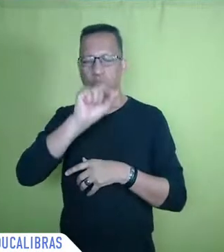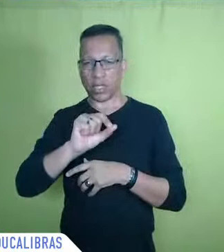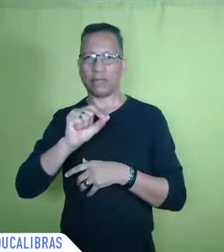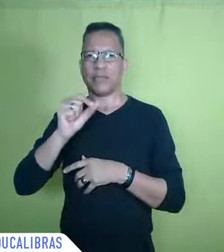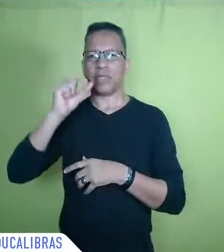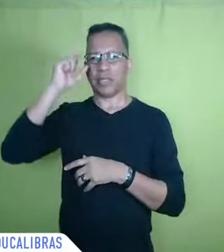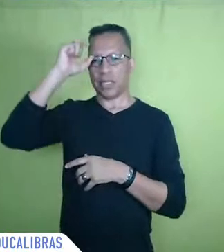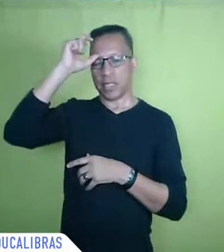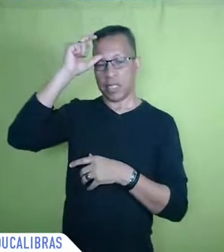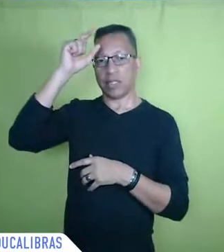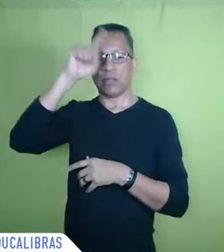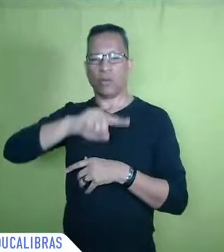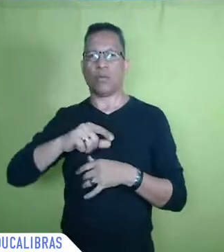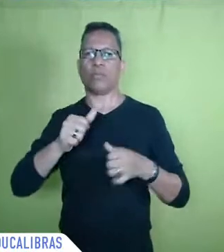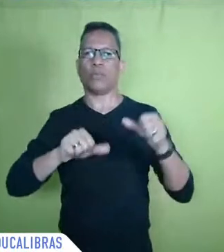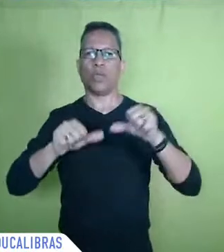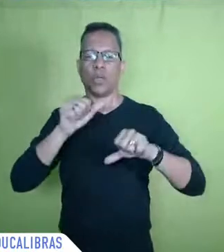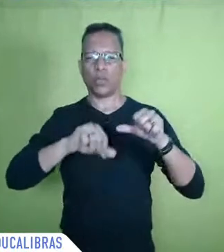great